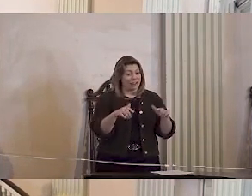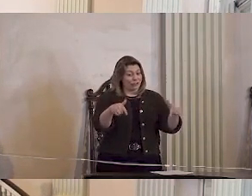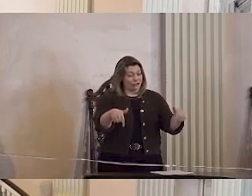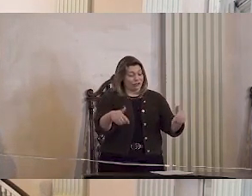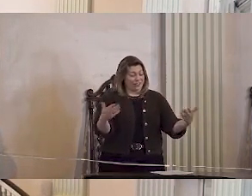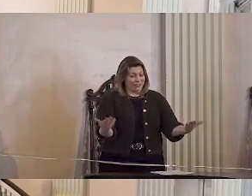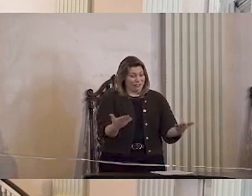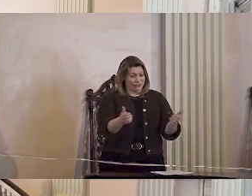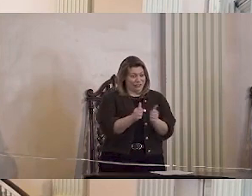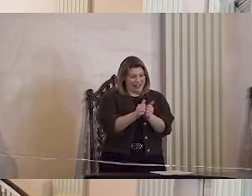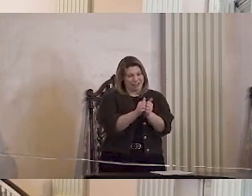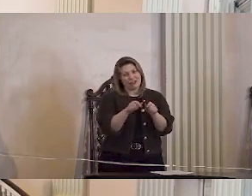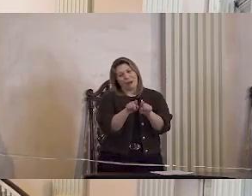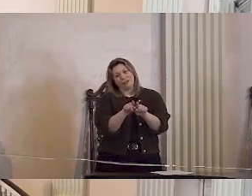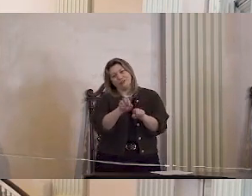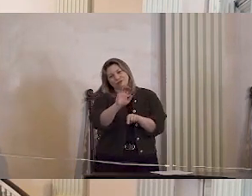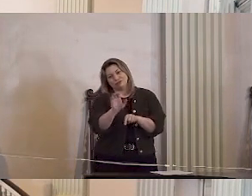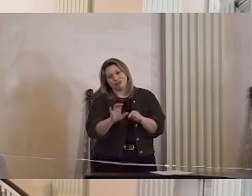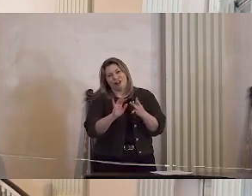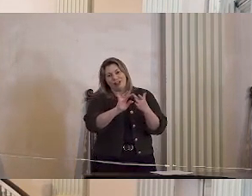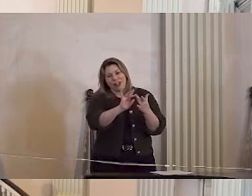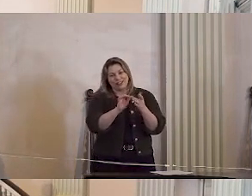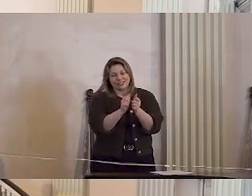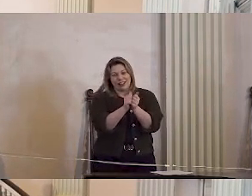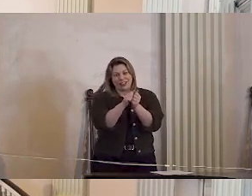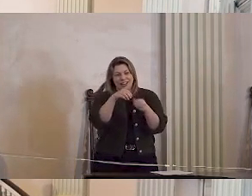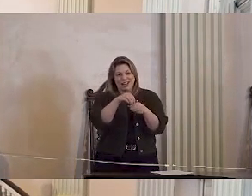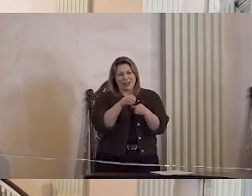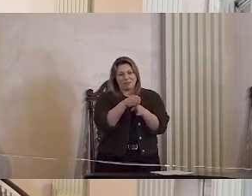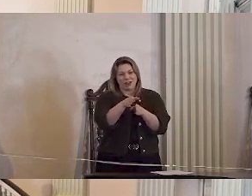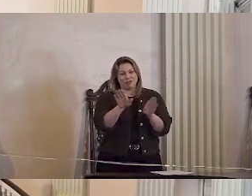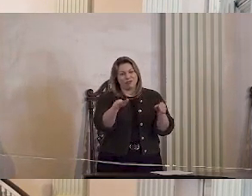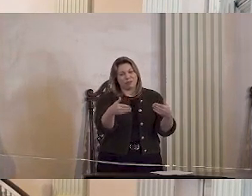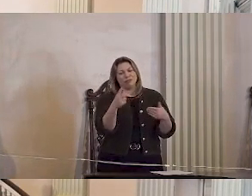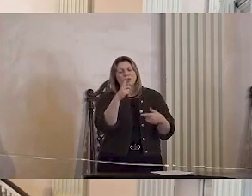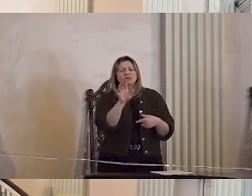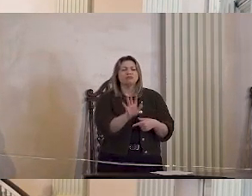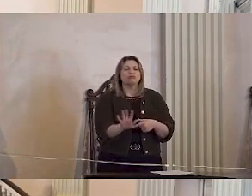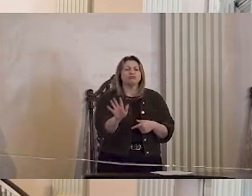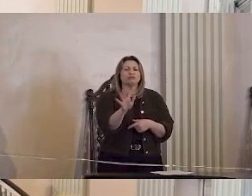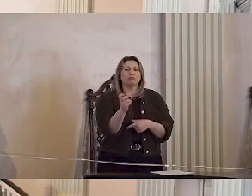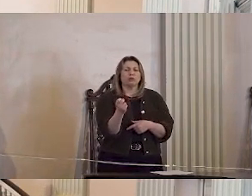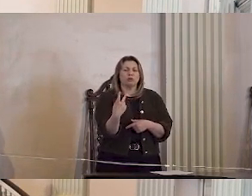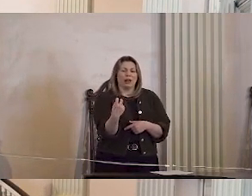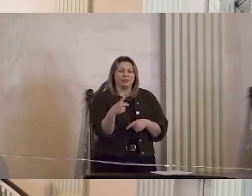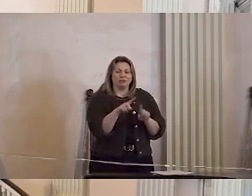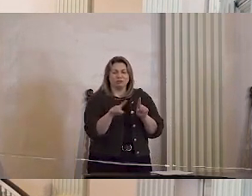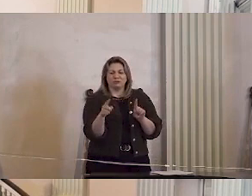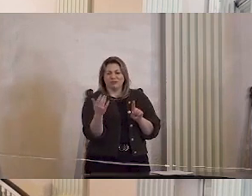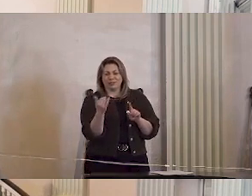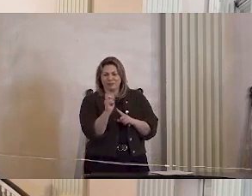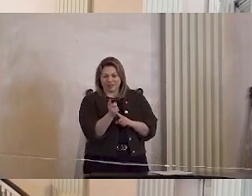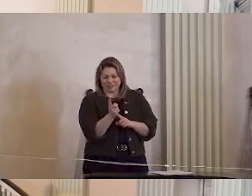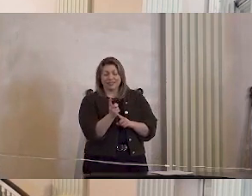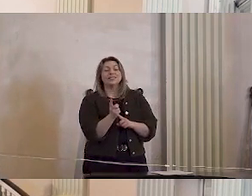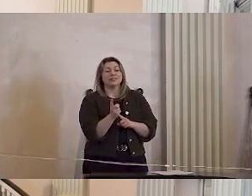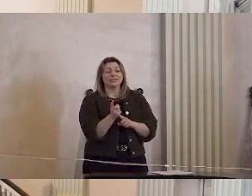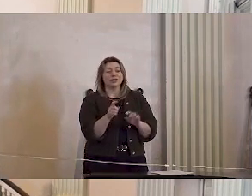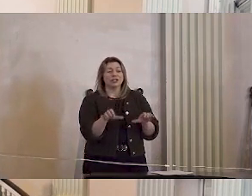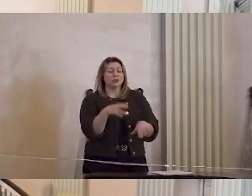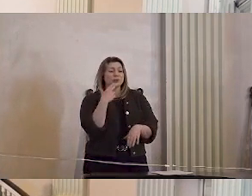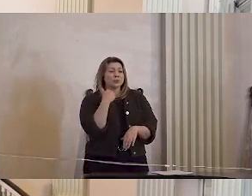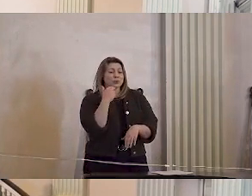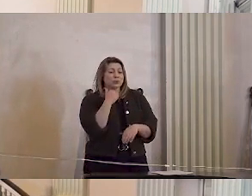here together and online together in this main room for just about 12 to 15 minutes, do a